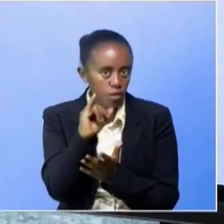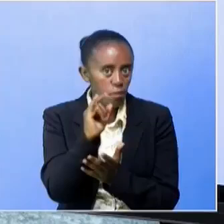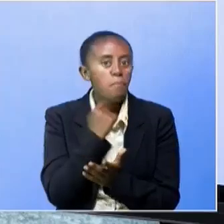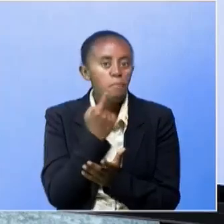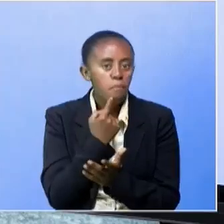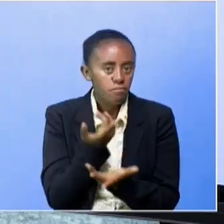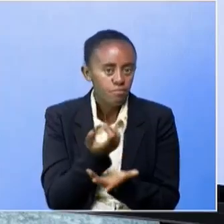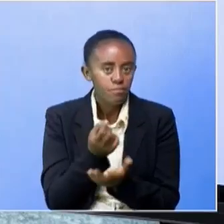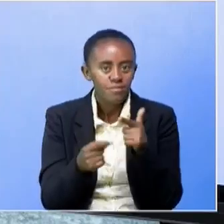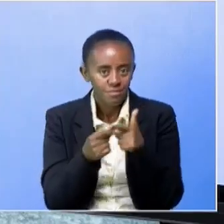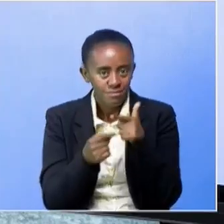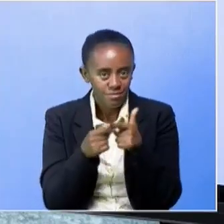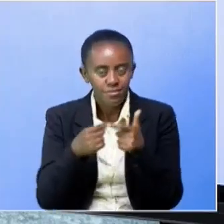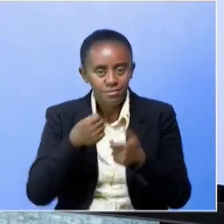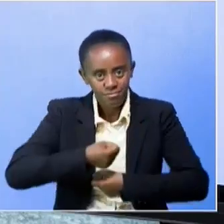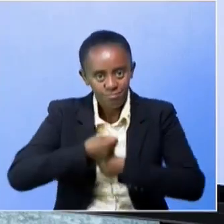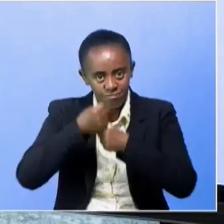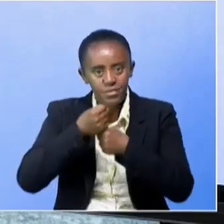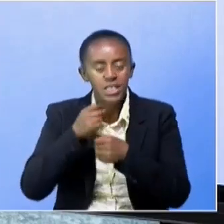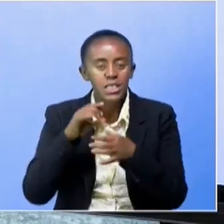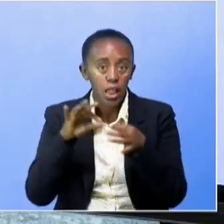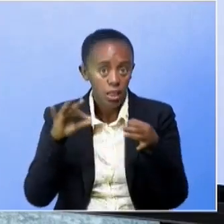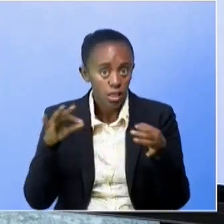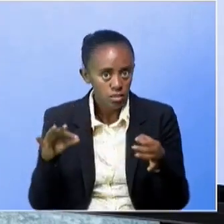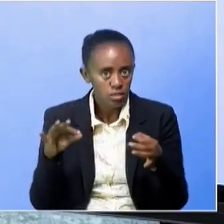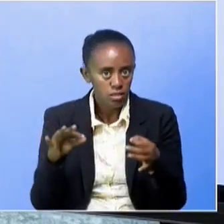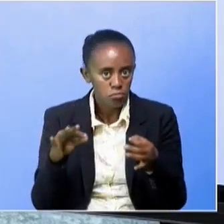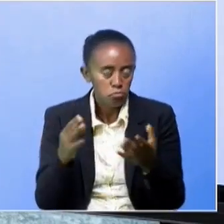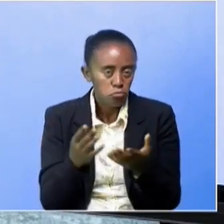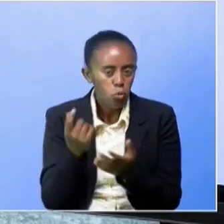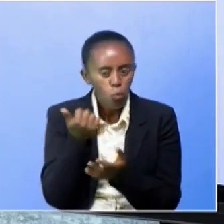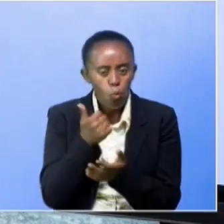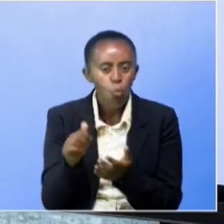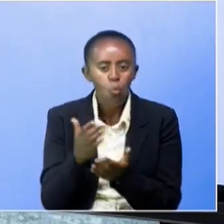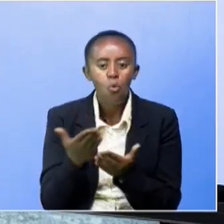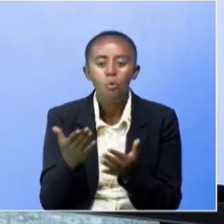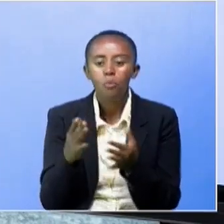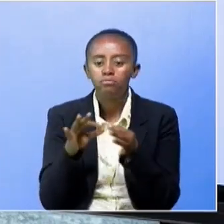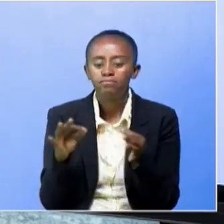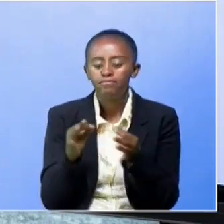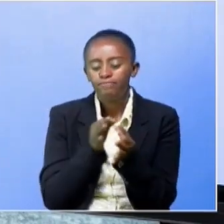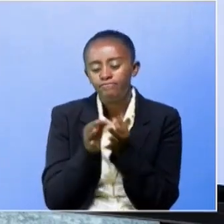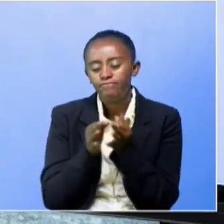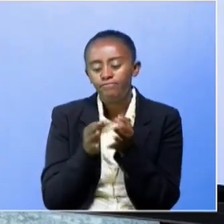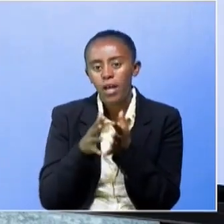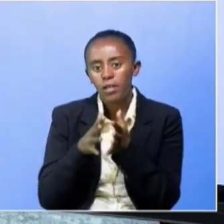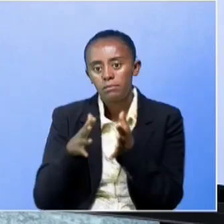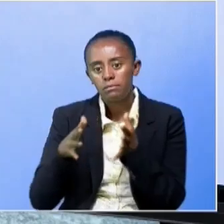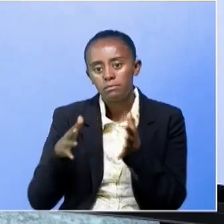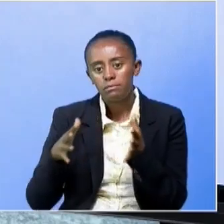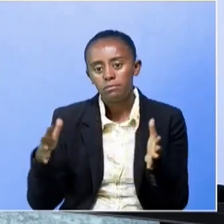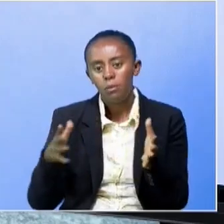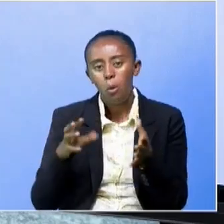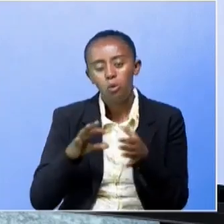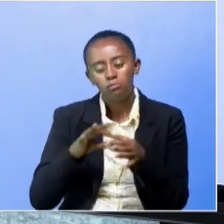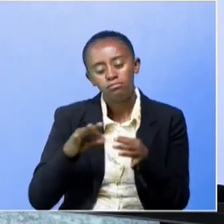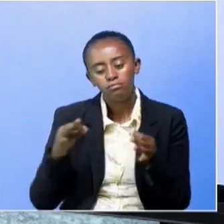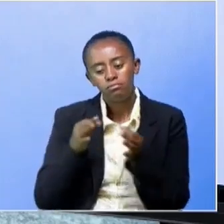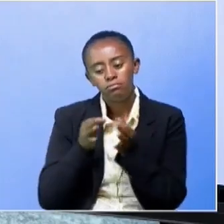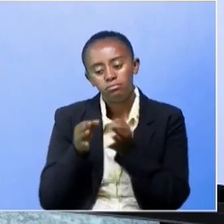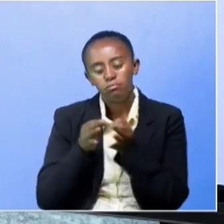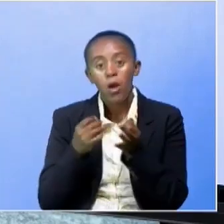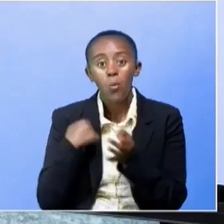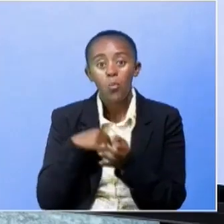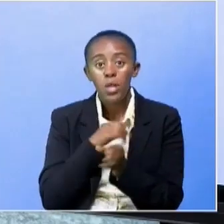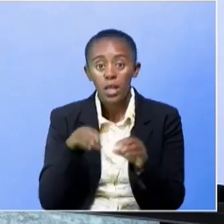supporting sentences. Whenever we're trying to explain a topic sentence, we